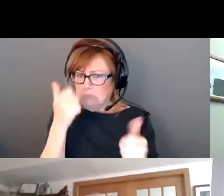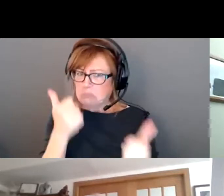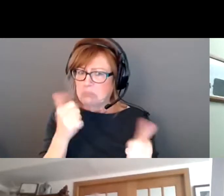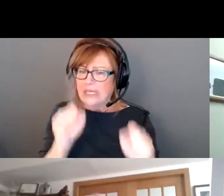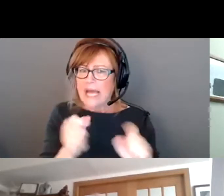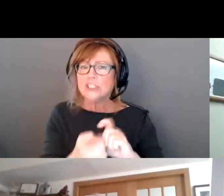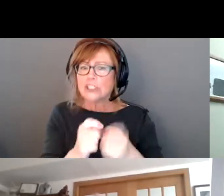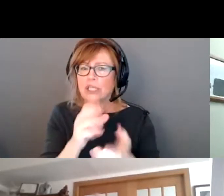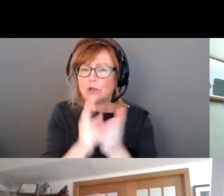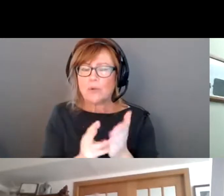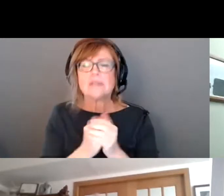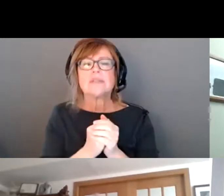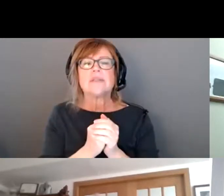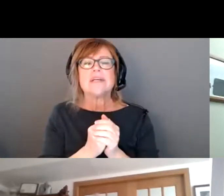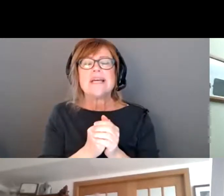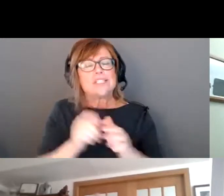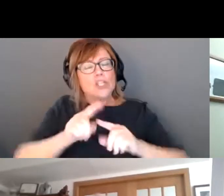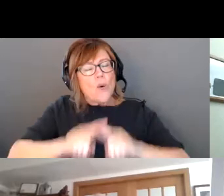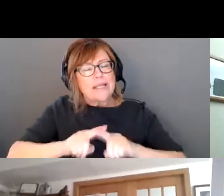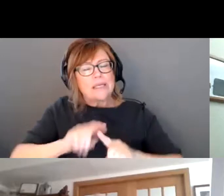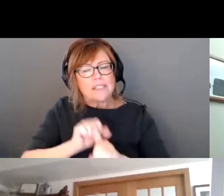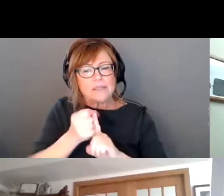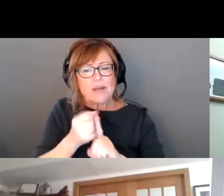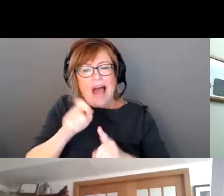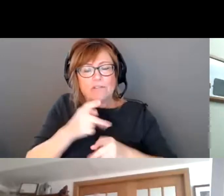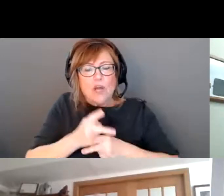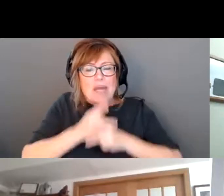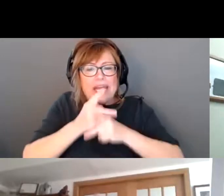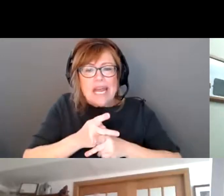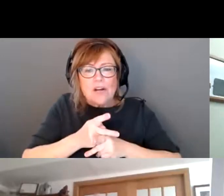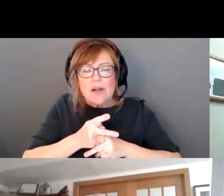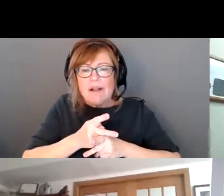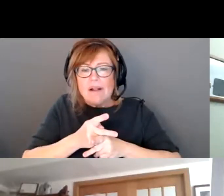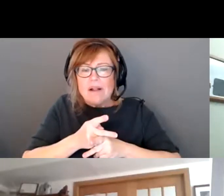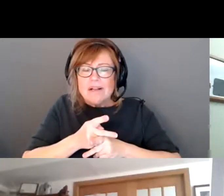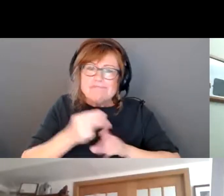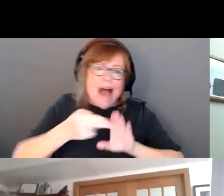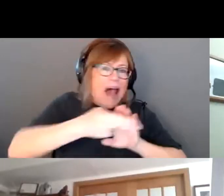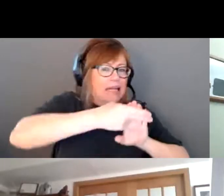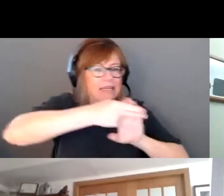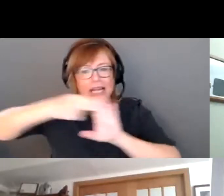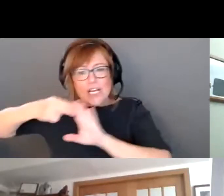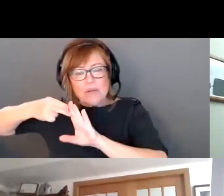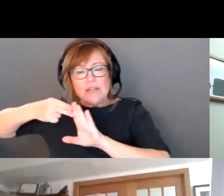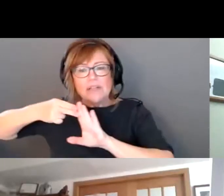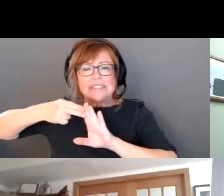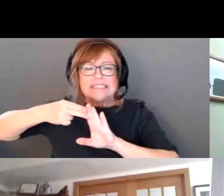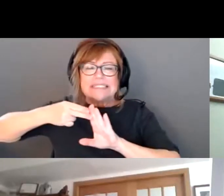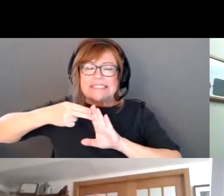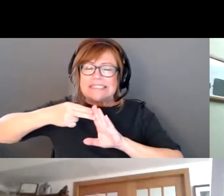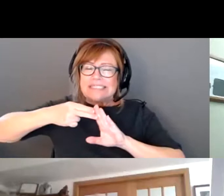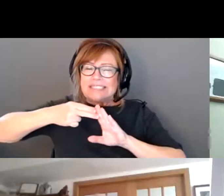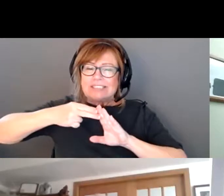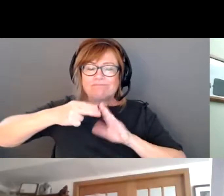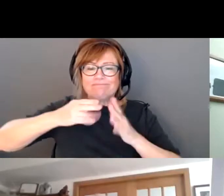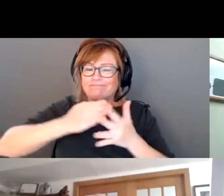So I think one needs to be cautious about the label that one puts on the individual. And